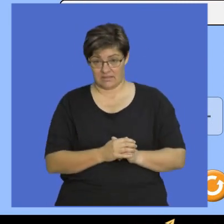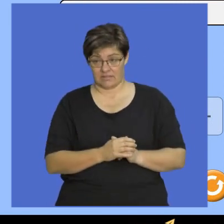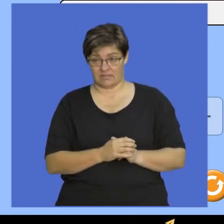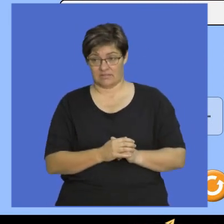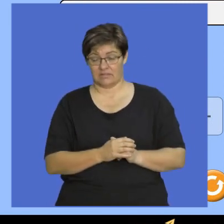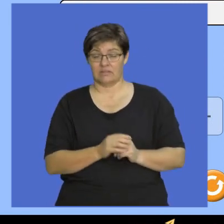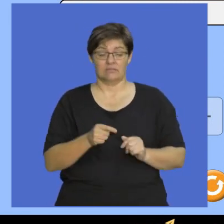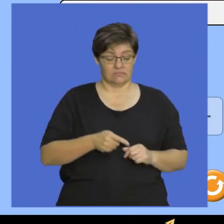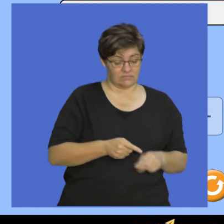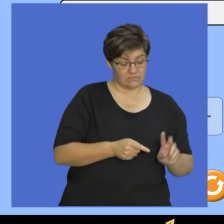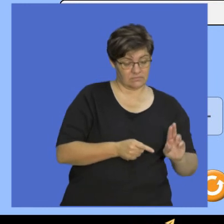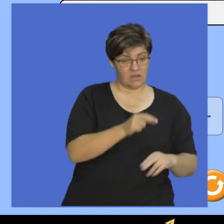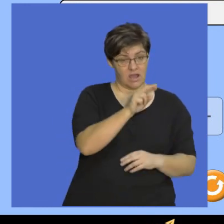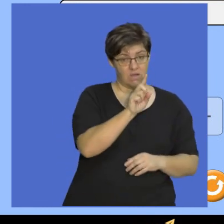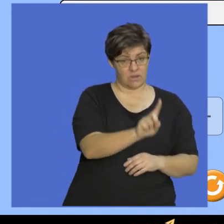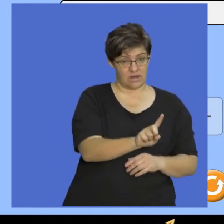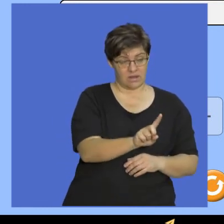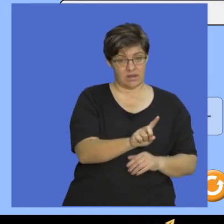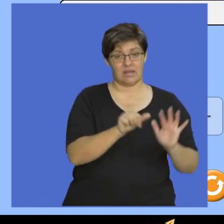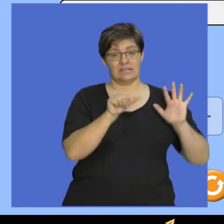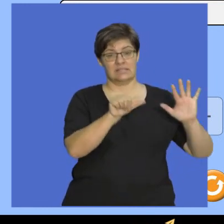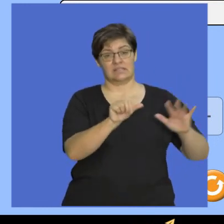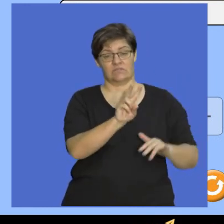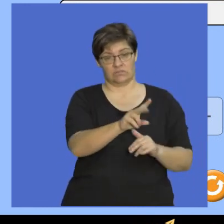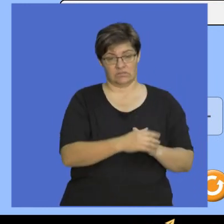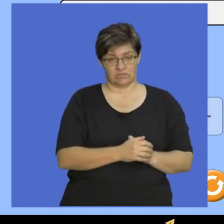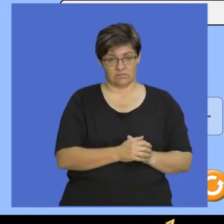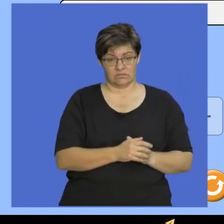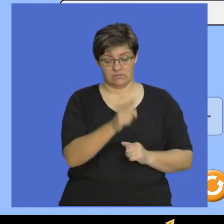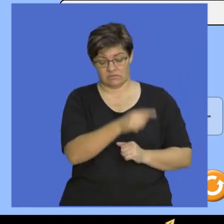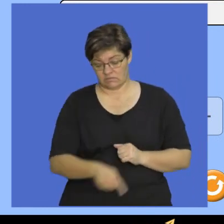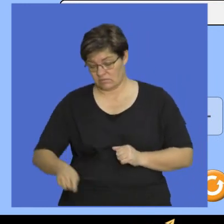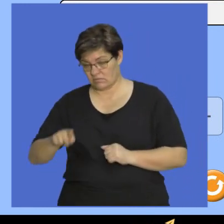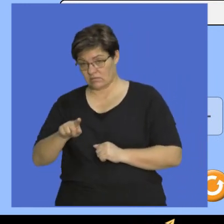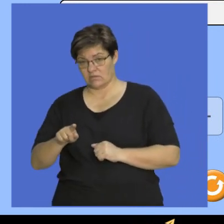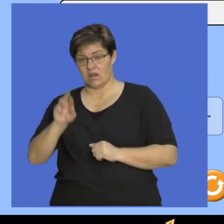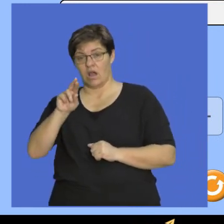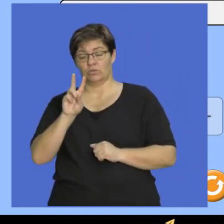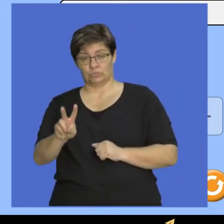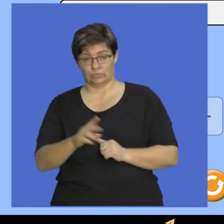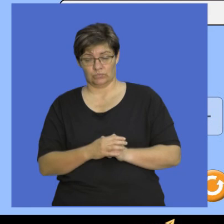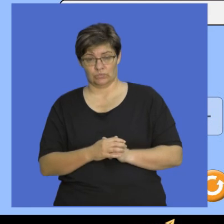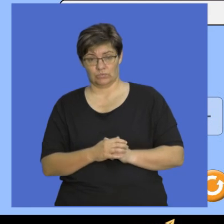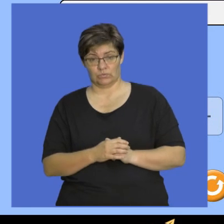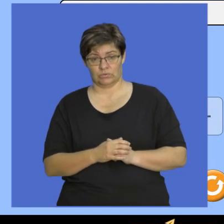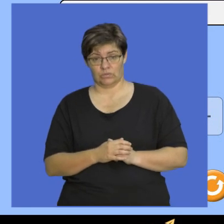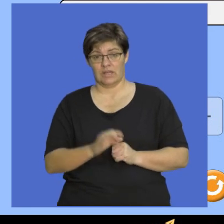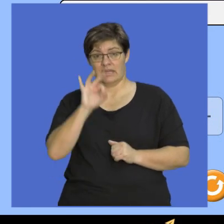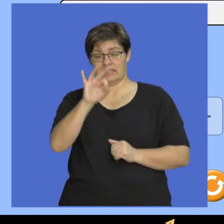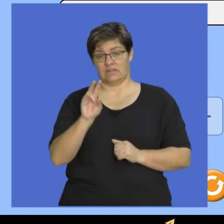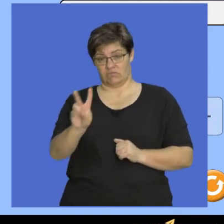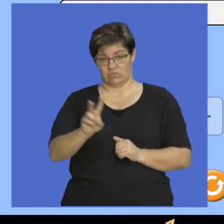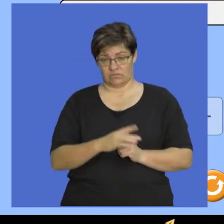9 volts, okay? Voltage across R1, it's 6 volts, okay? Voltage across